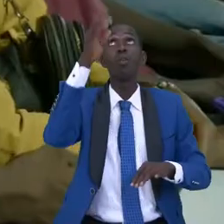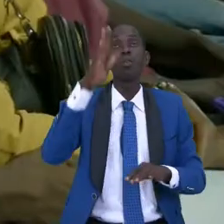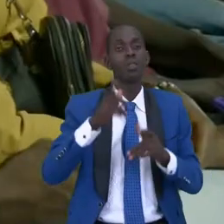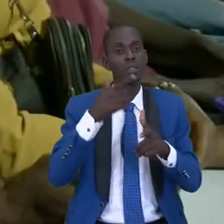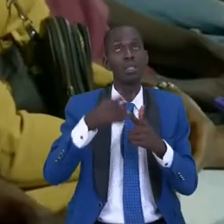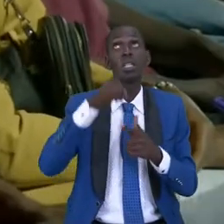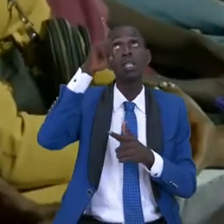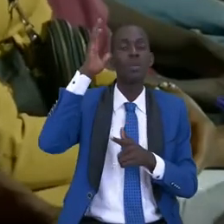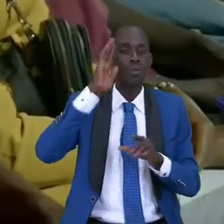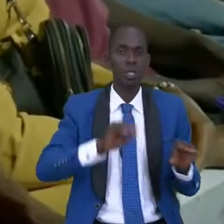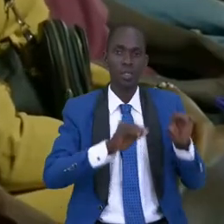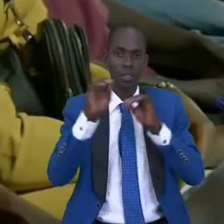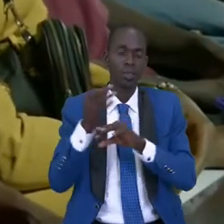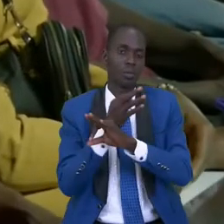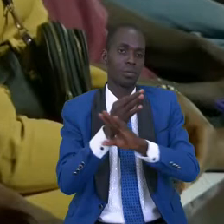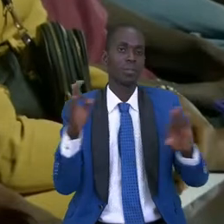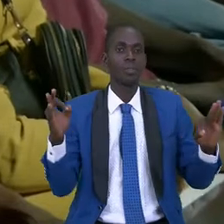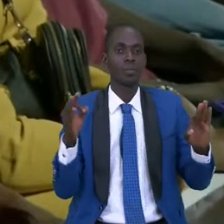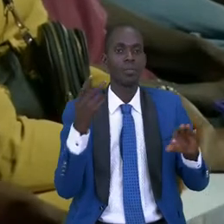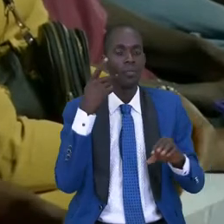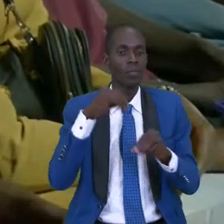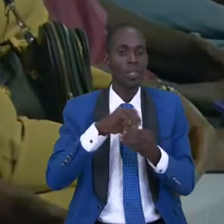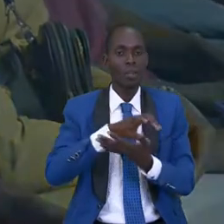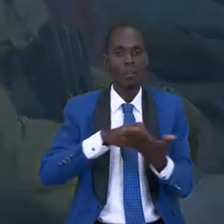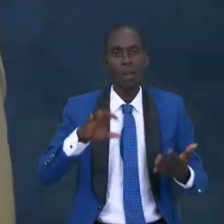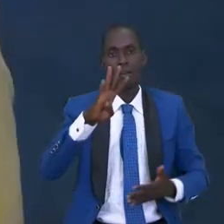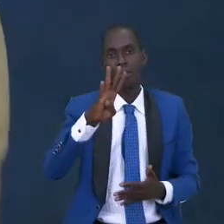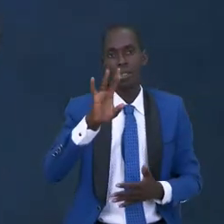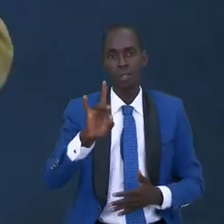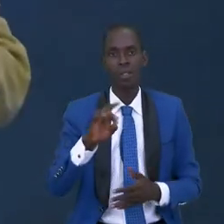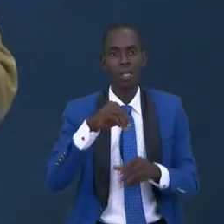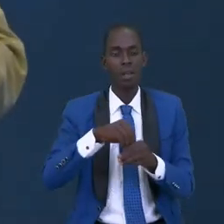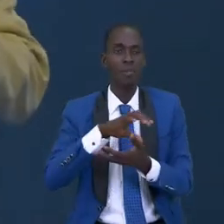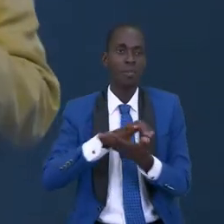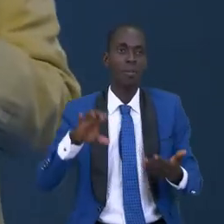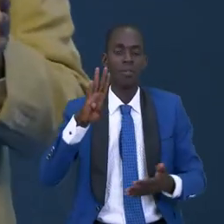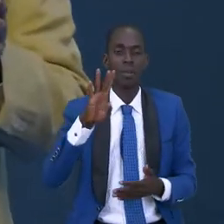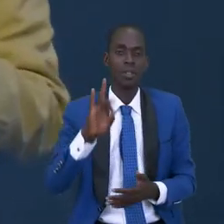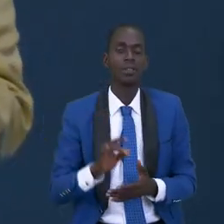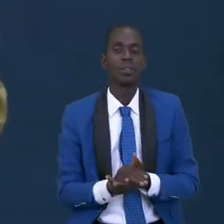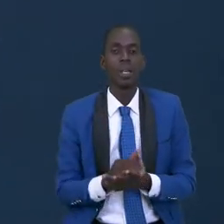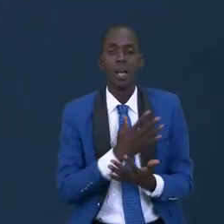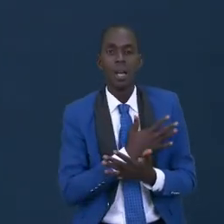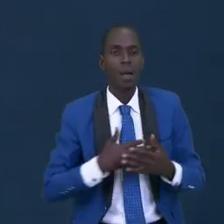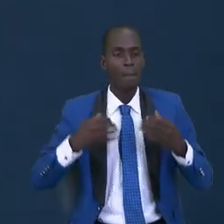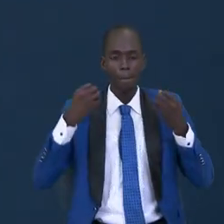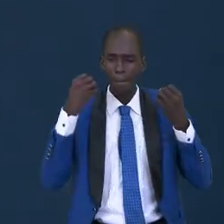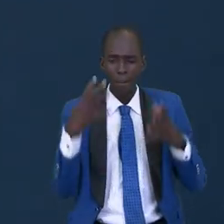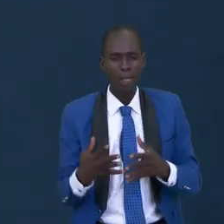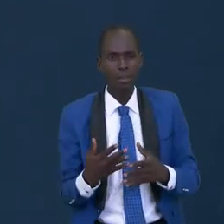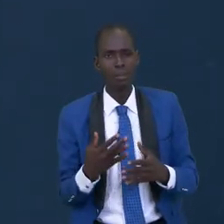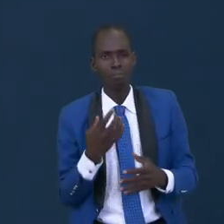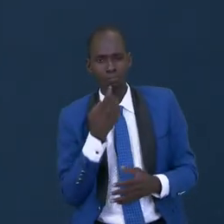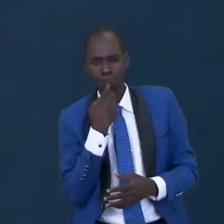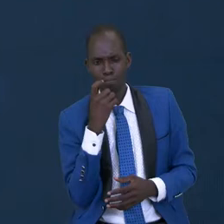free. Look at verse 48. In verse 48, and many charged